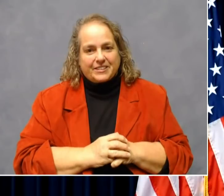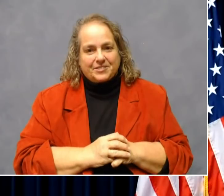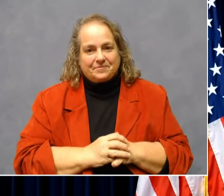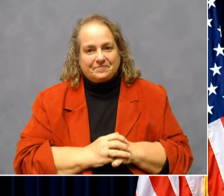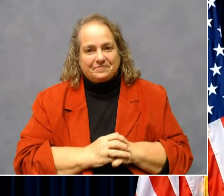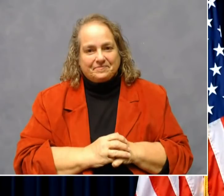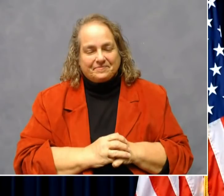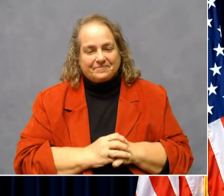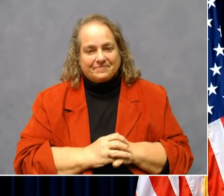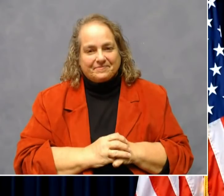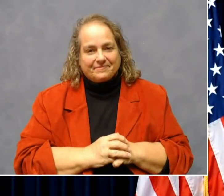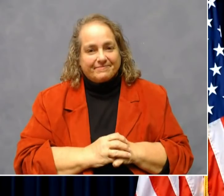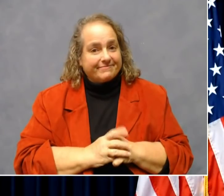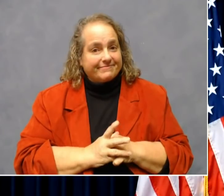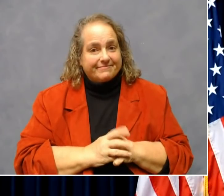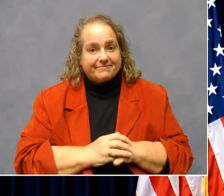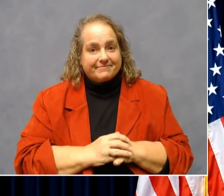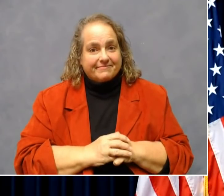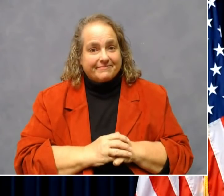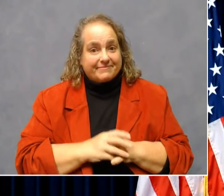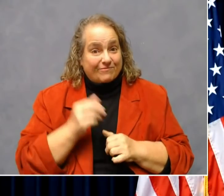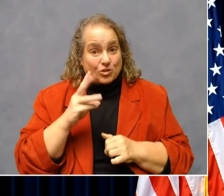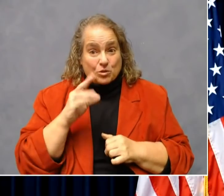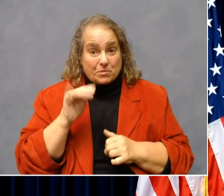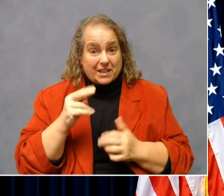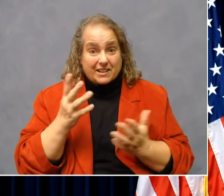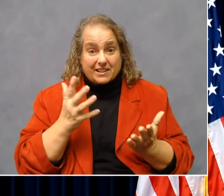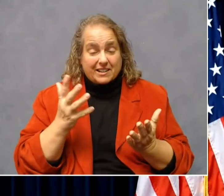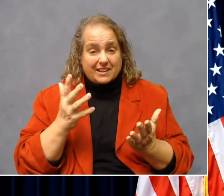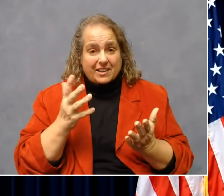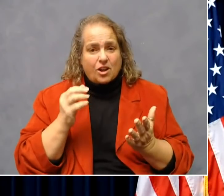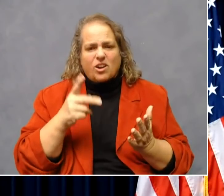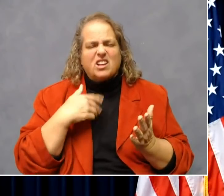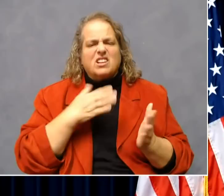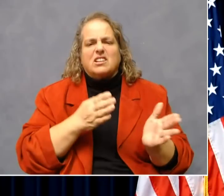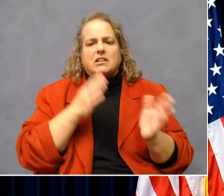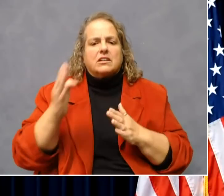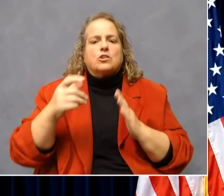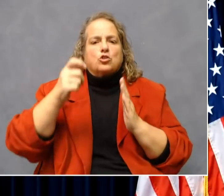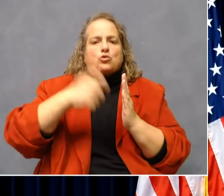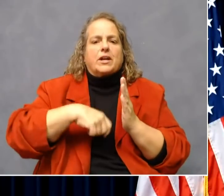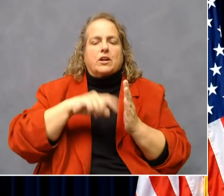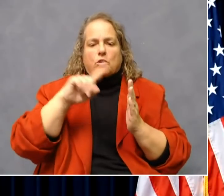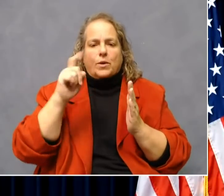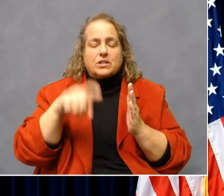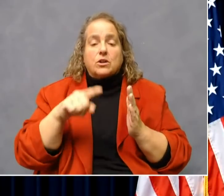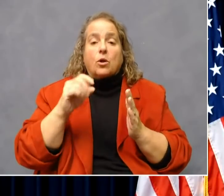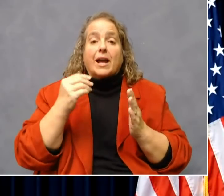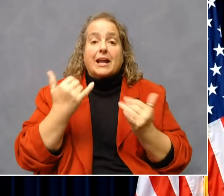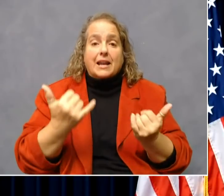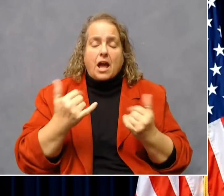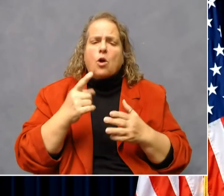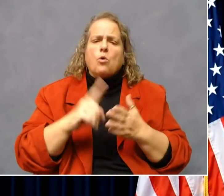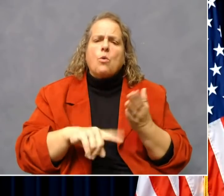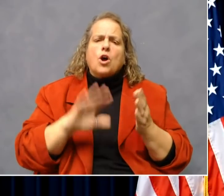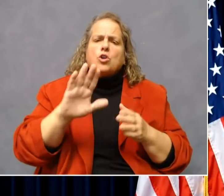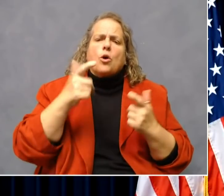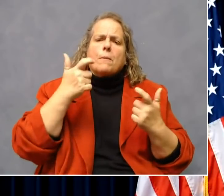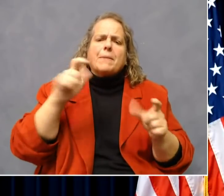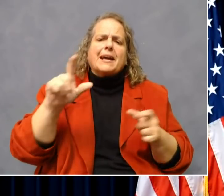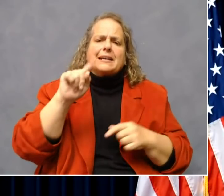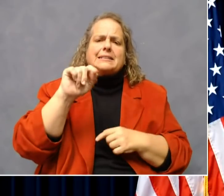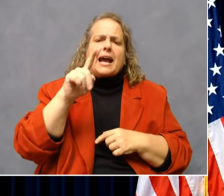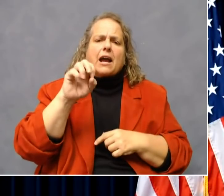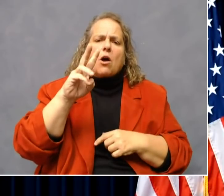I will give it just another minute. I'll go to the written questions. What were your big takeaways from your 2 p.m. call with Vice